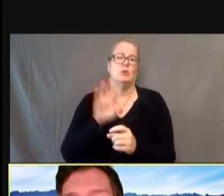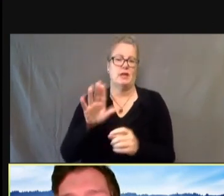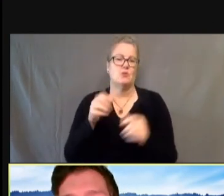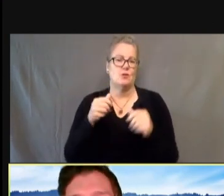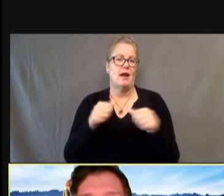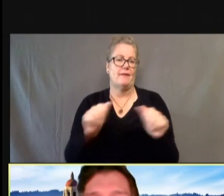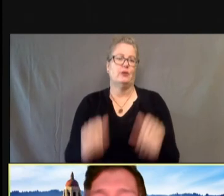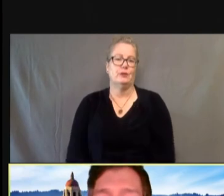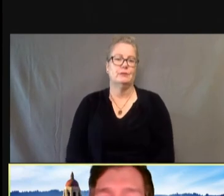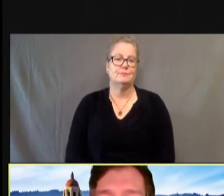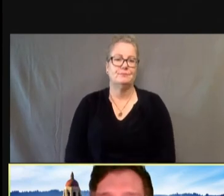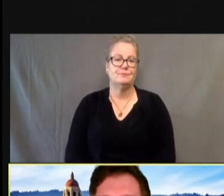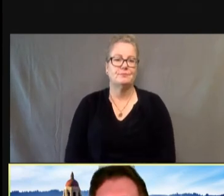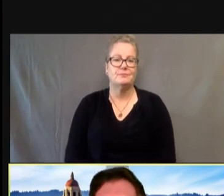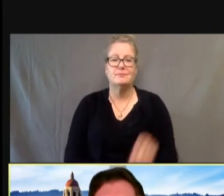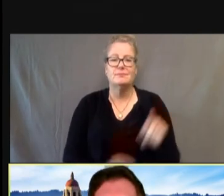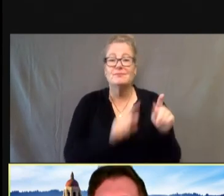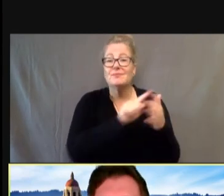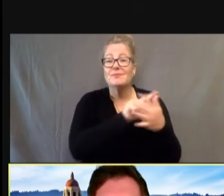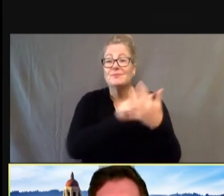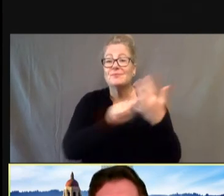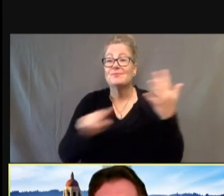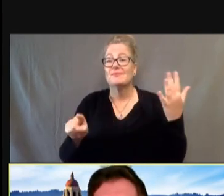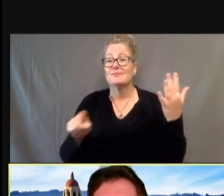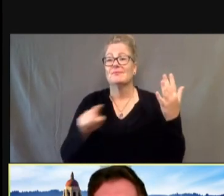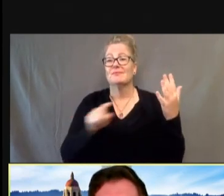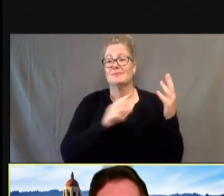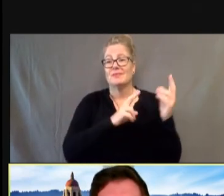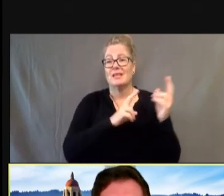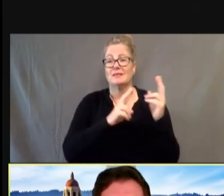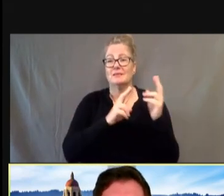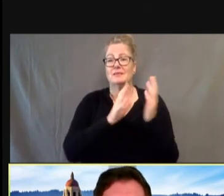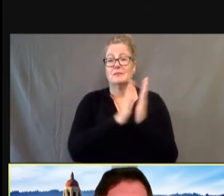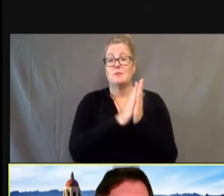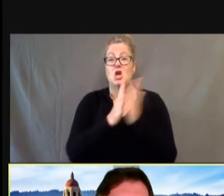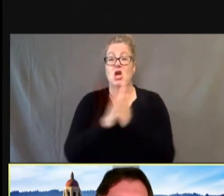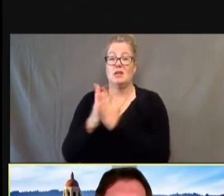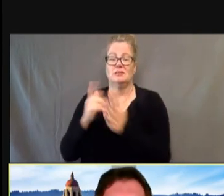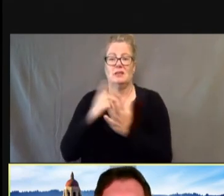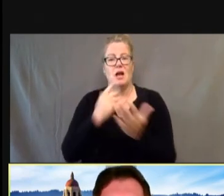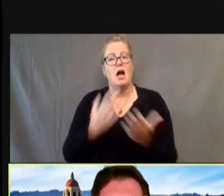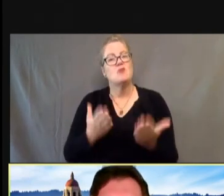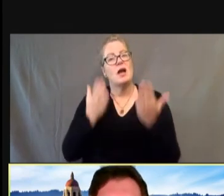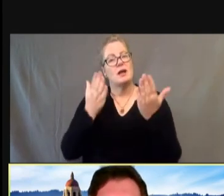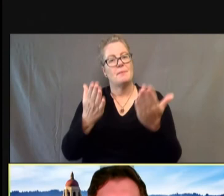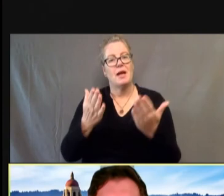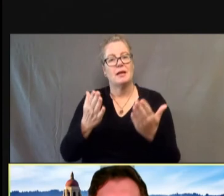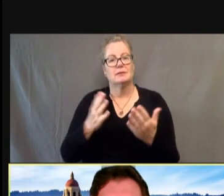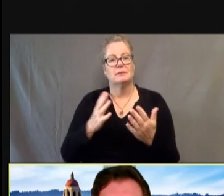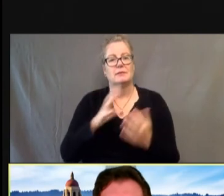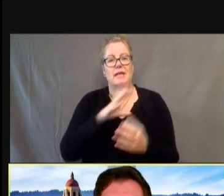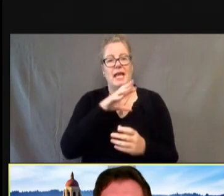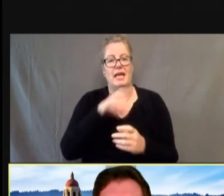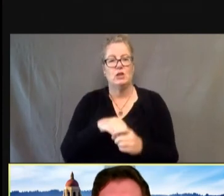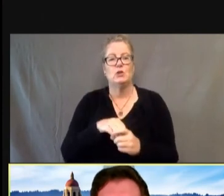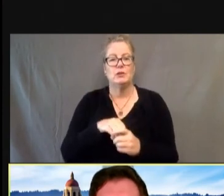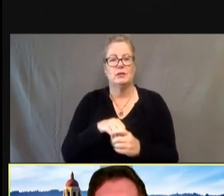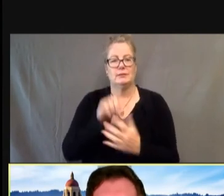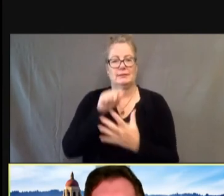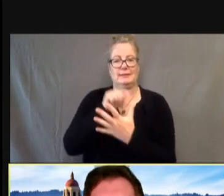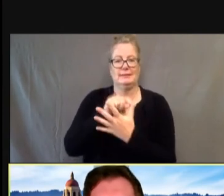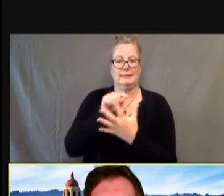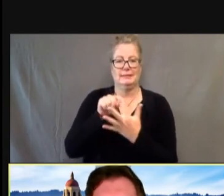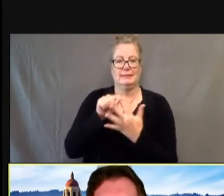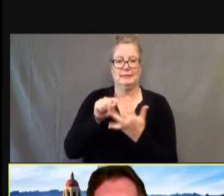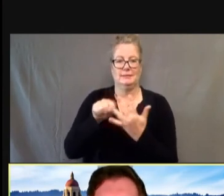I have a few essential titles that I would recommend that you read, including Disability Visibility by Alice